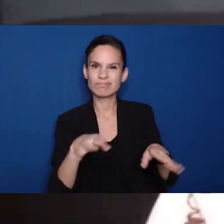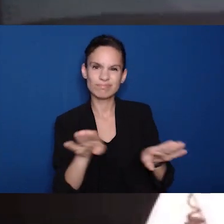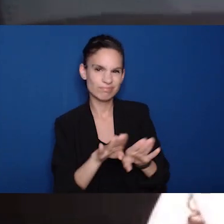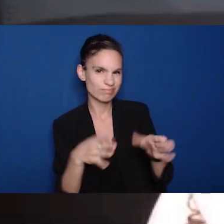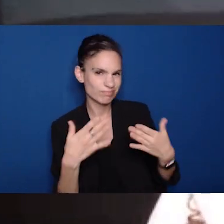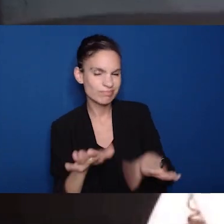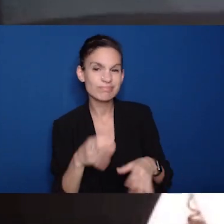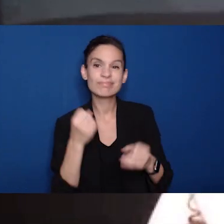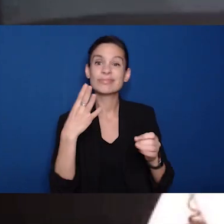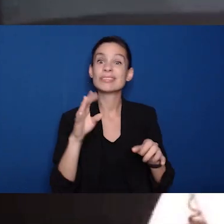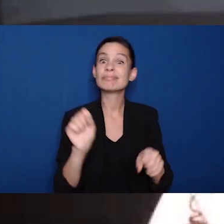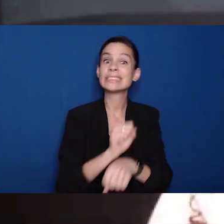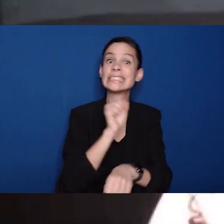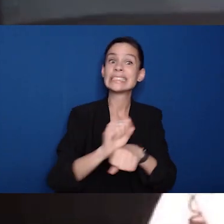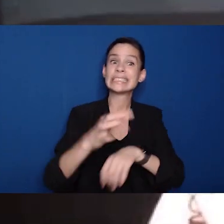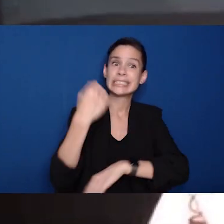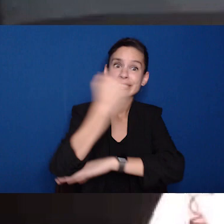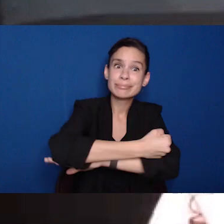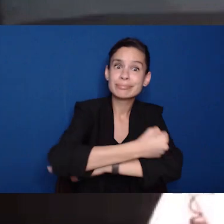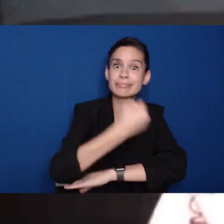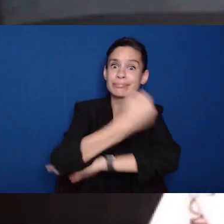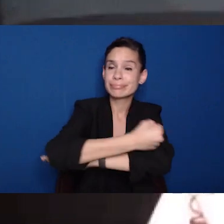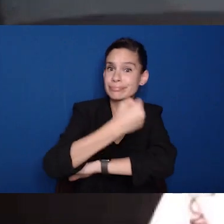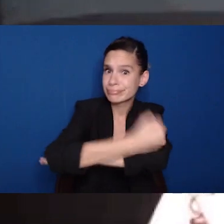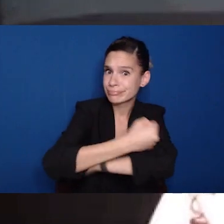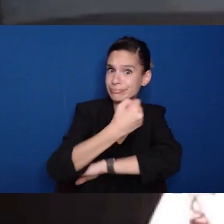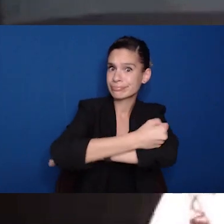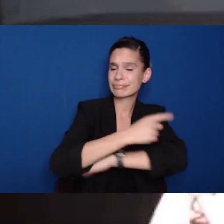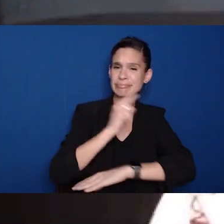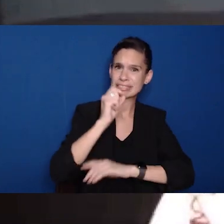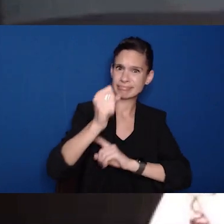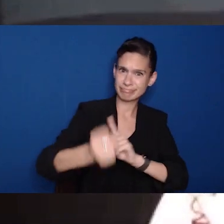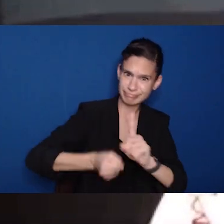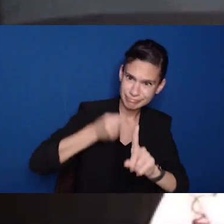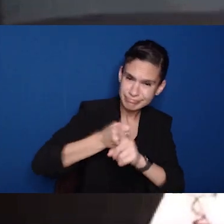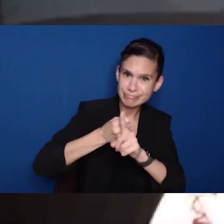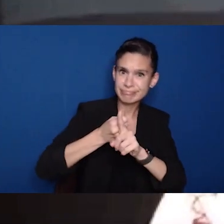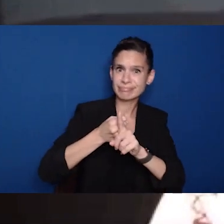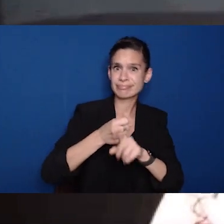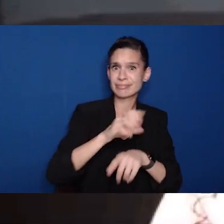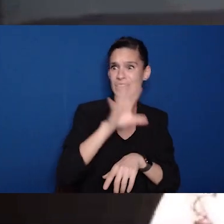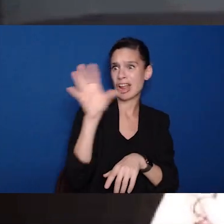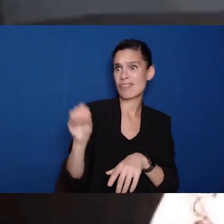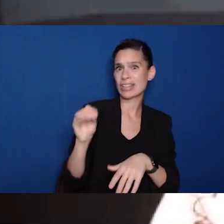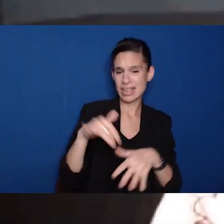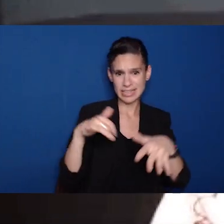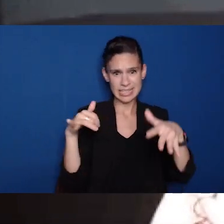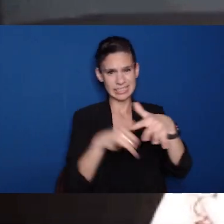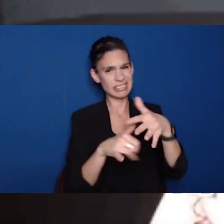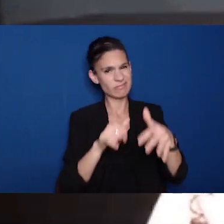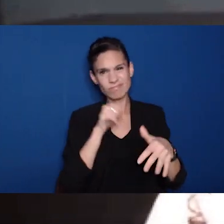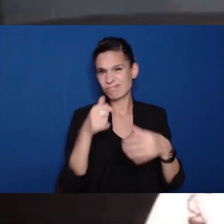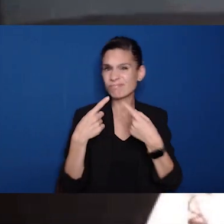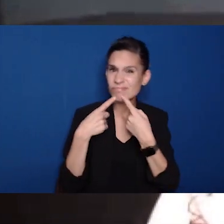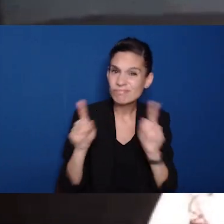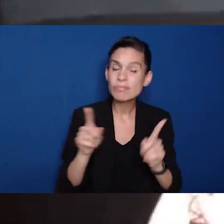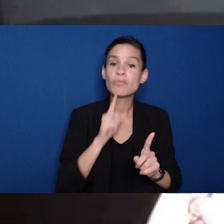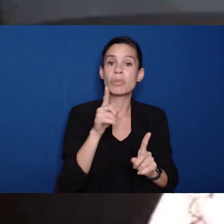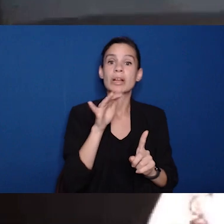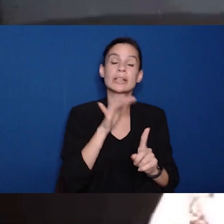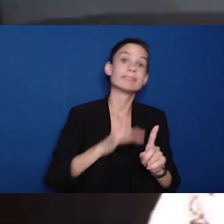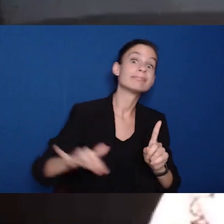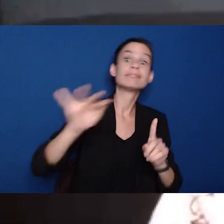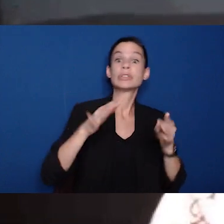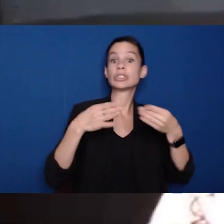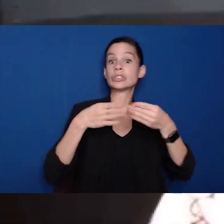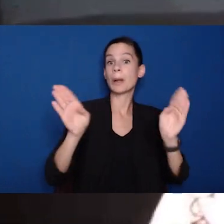people. There's so many dynamics for Africa where this lockdown just doesn't work in some instances. But